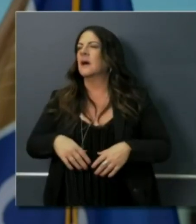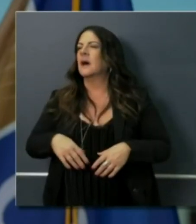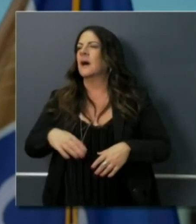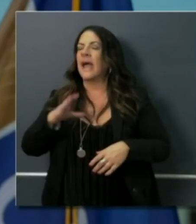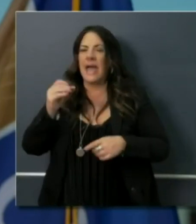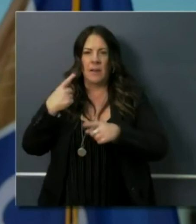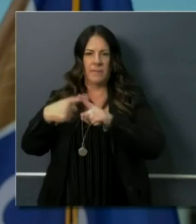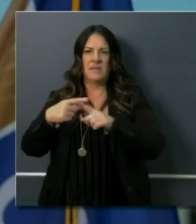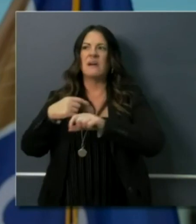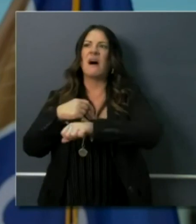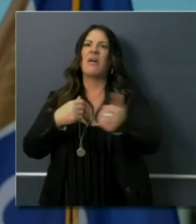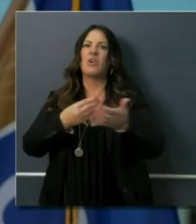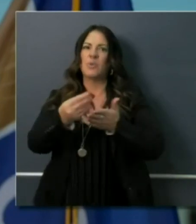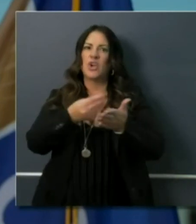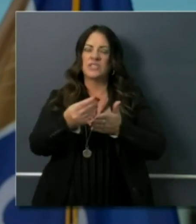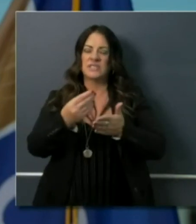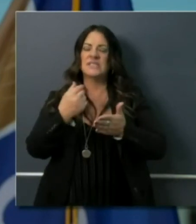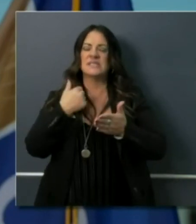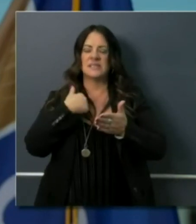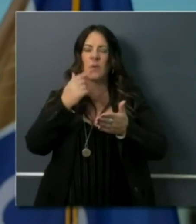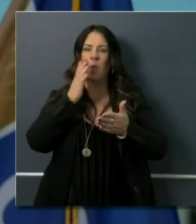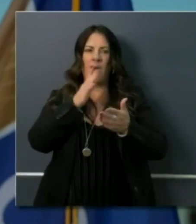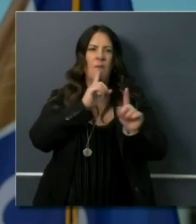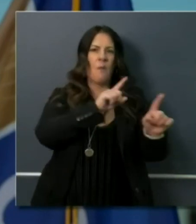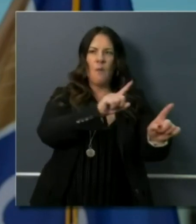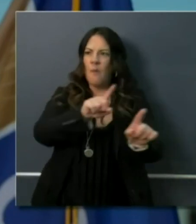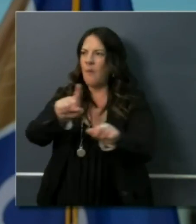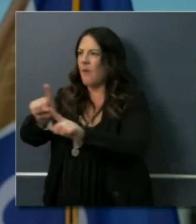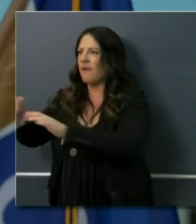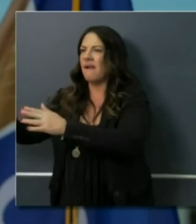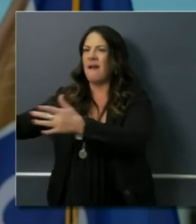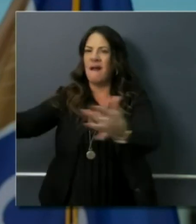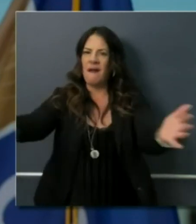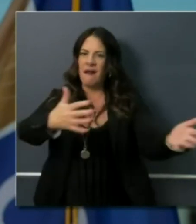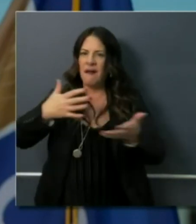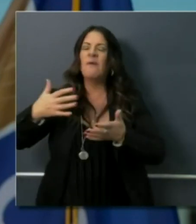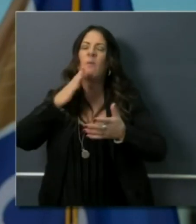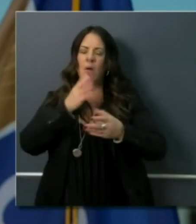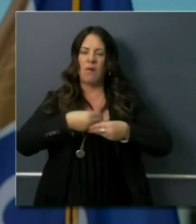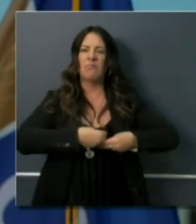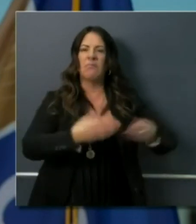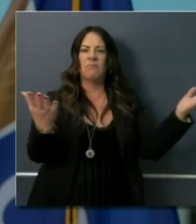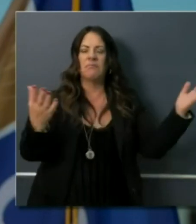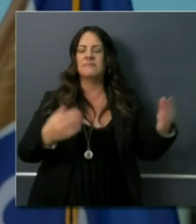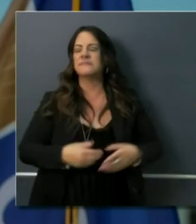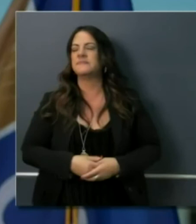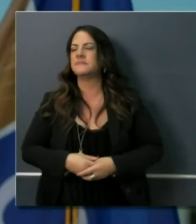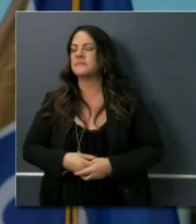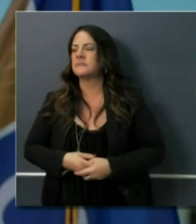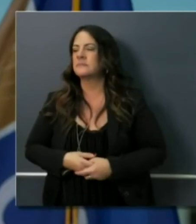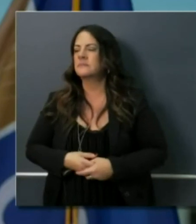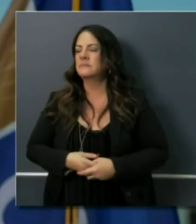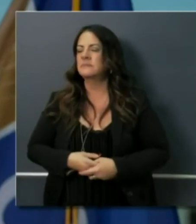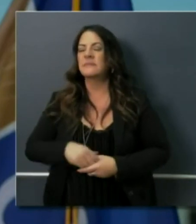we have placed based on the announcement we made a couple days ago. Final question, Marissa Perlman, CBS 13.